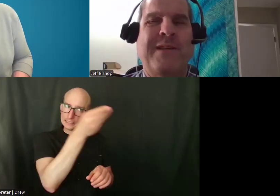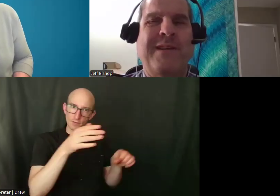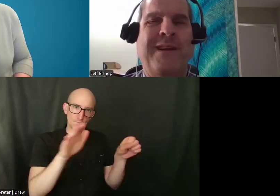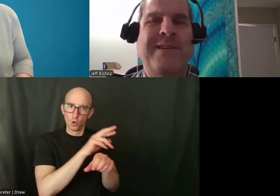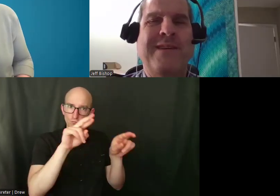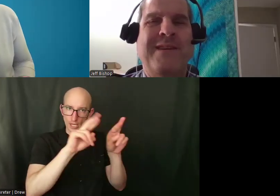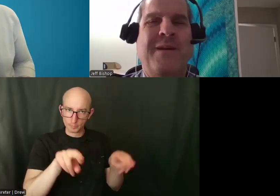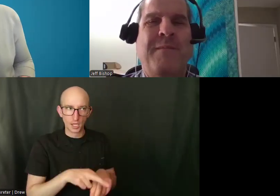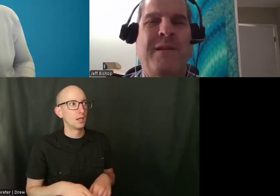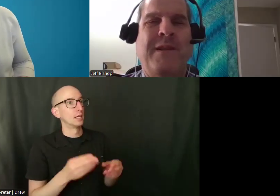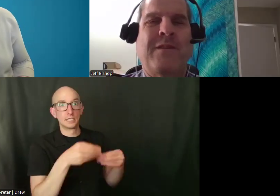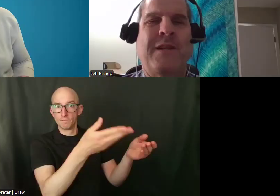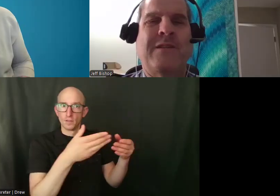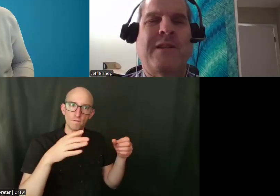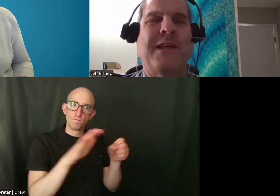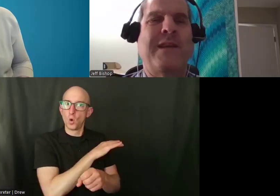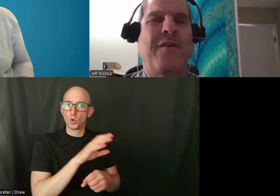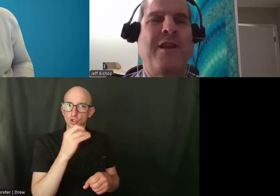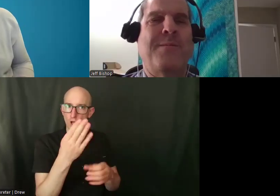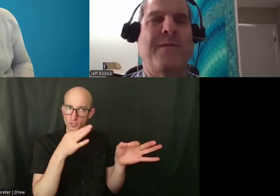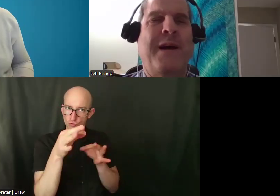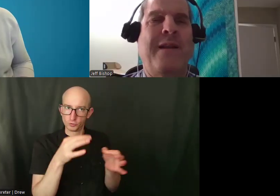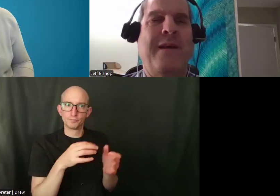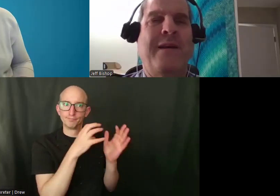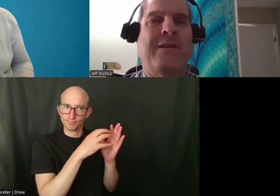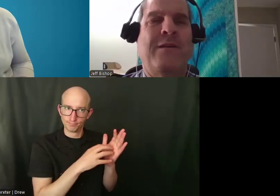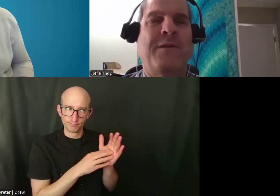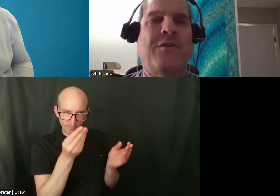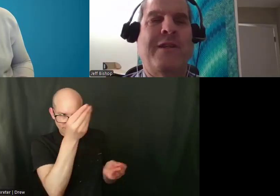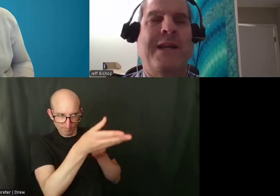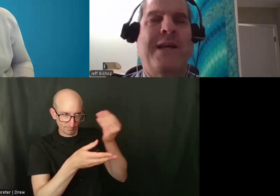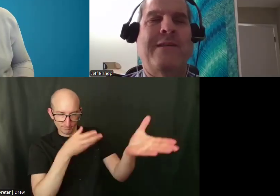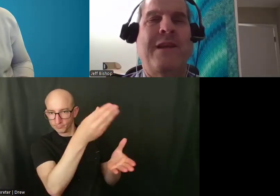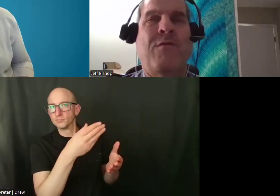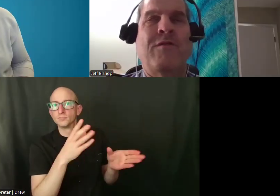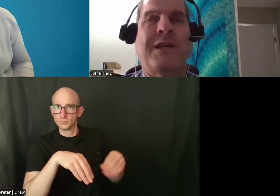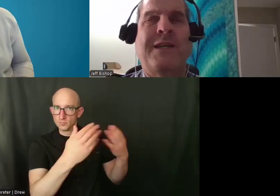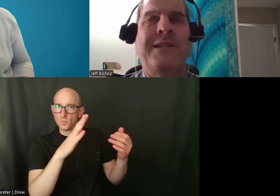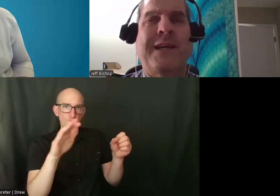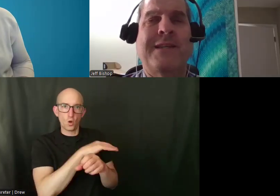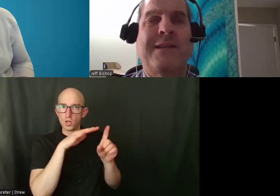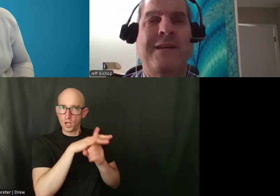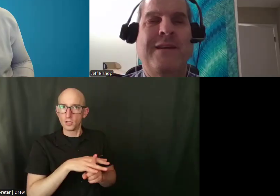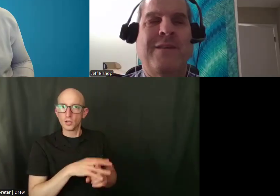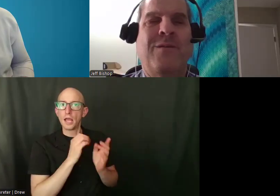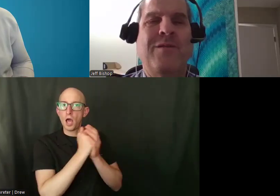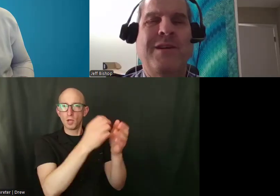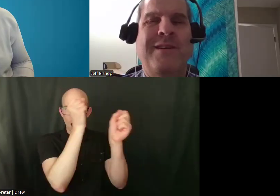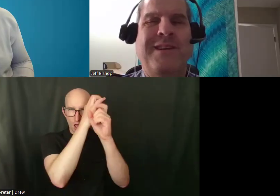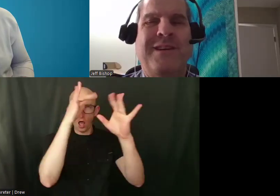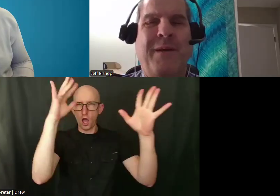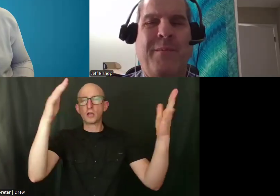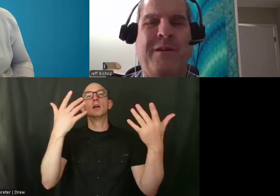description. Okay. These are the things that you need to provide to ensure that it has the quote context